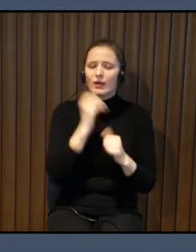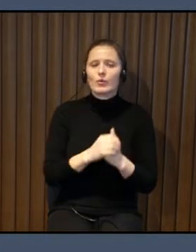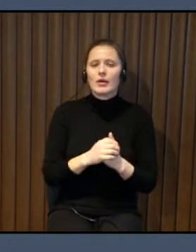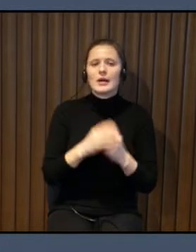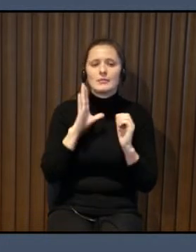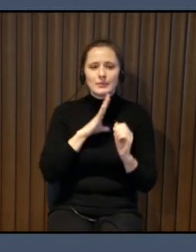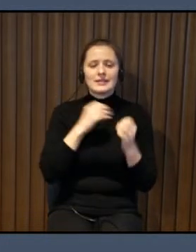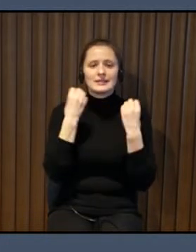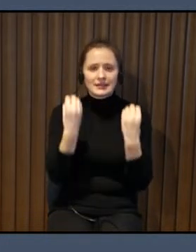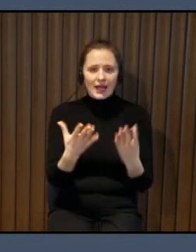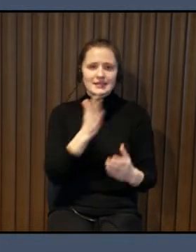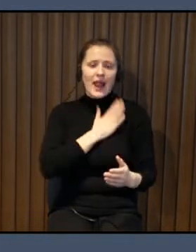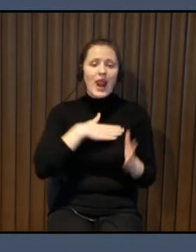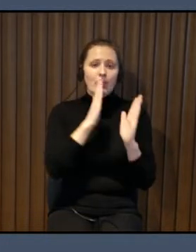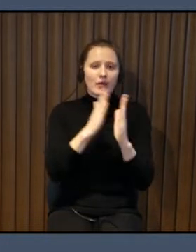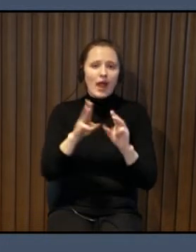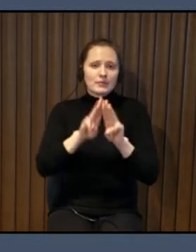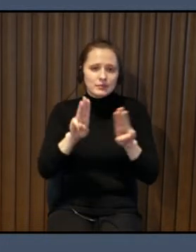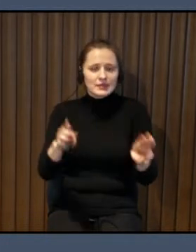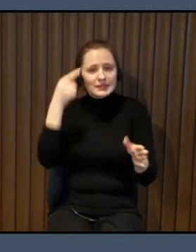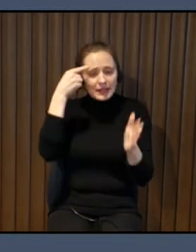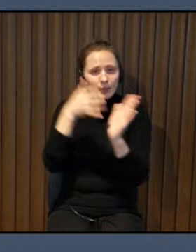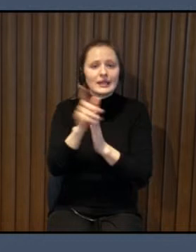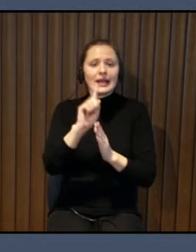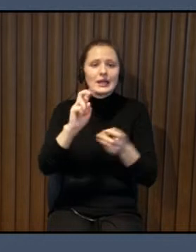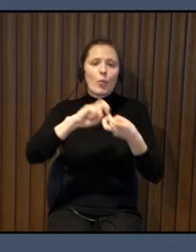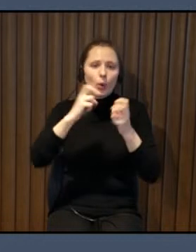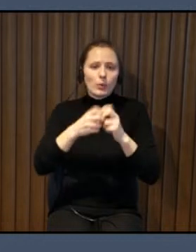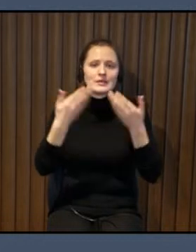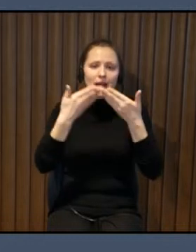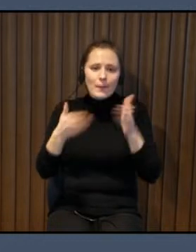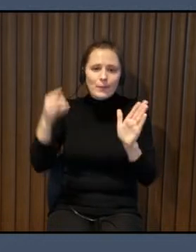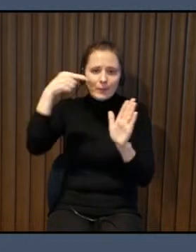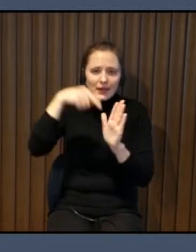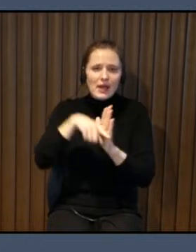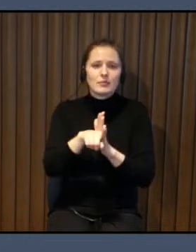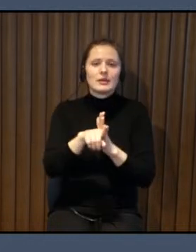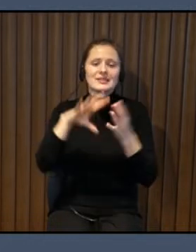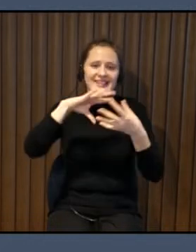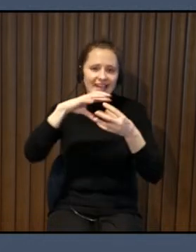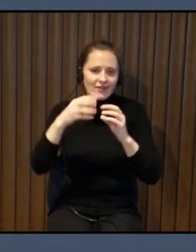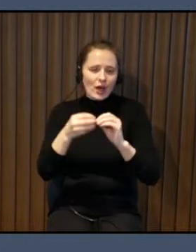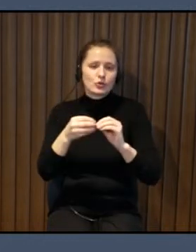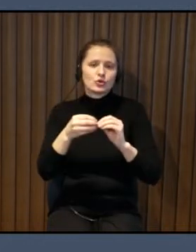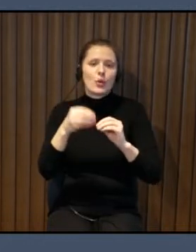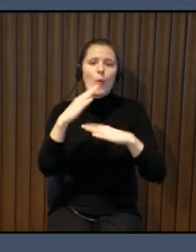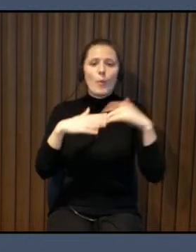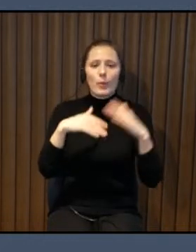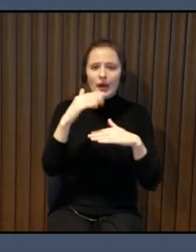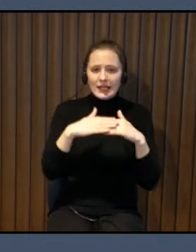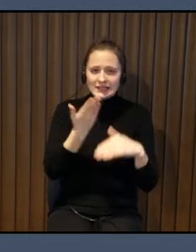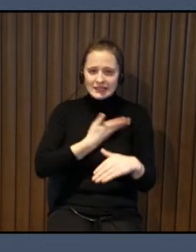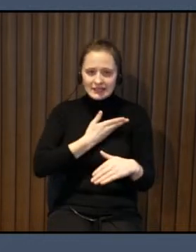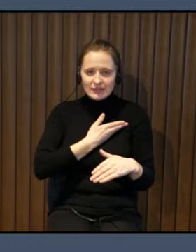this topic, it was clear that the ministry understands that there are